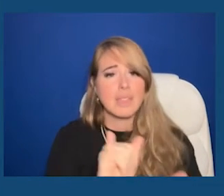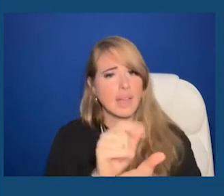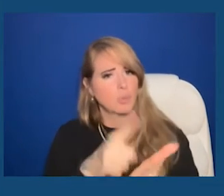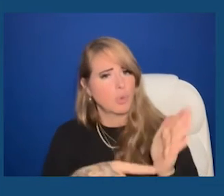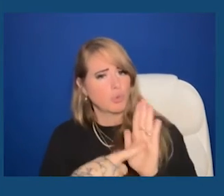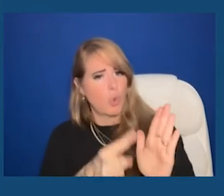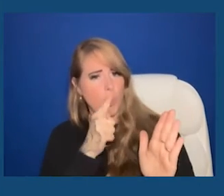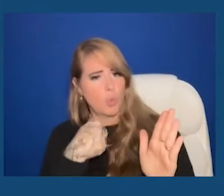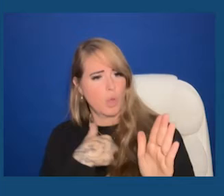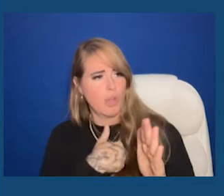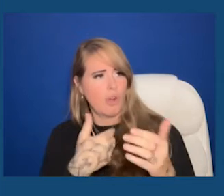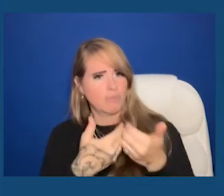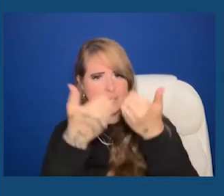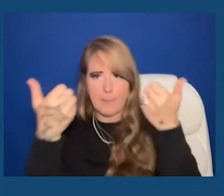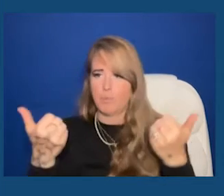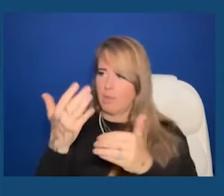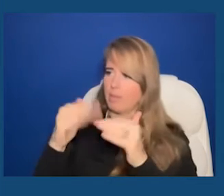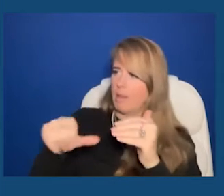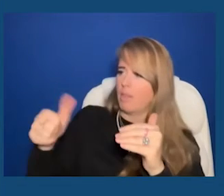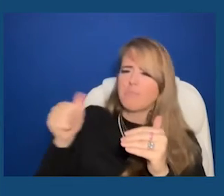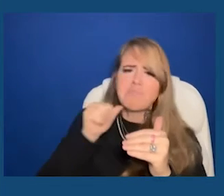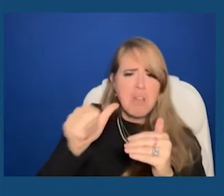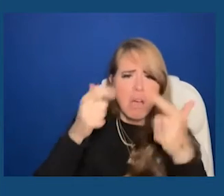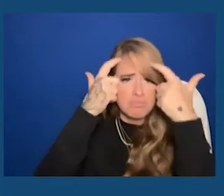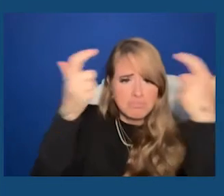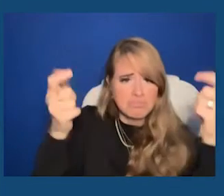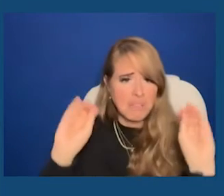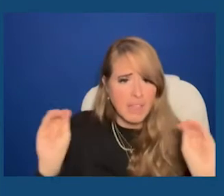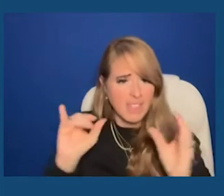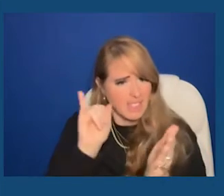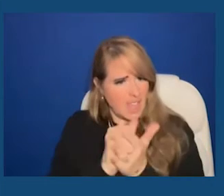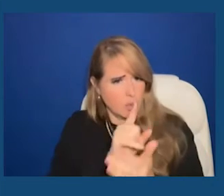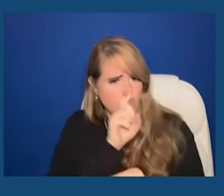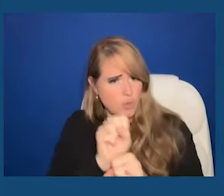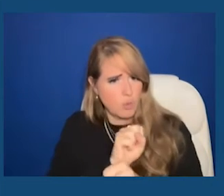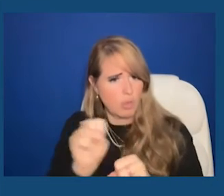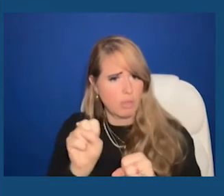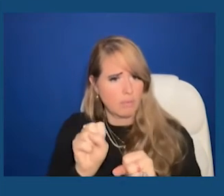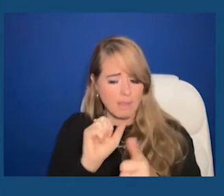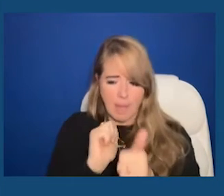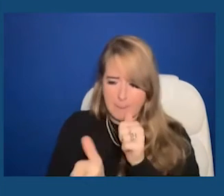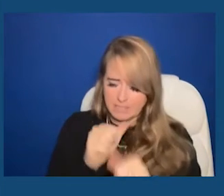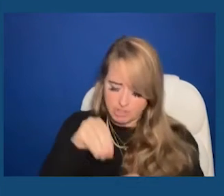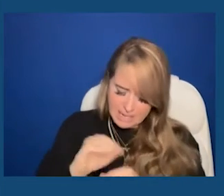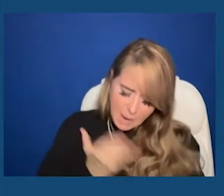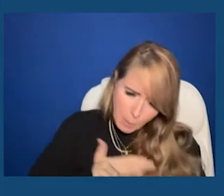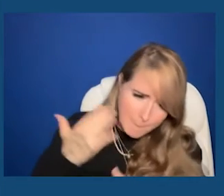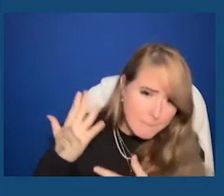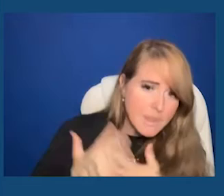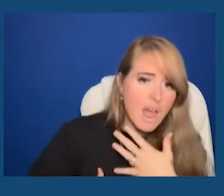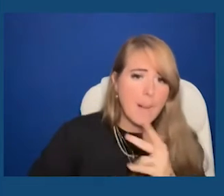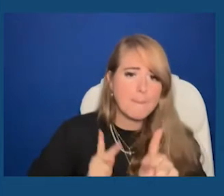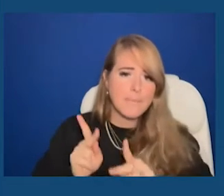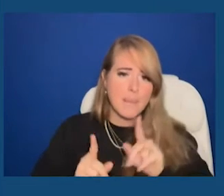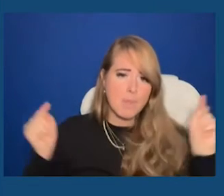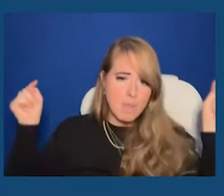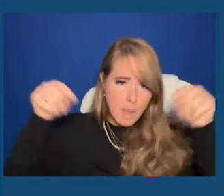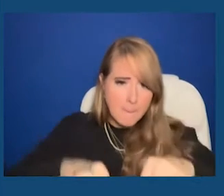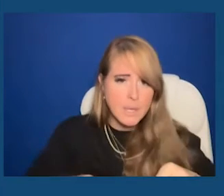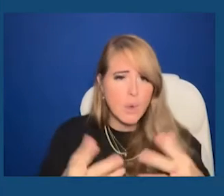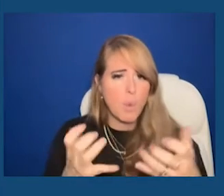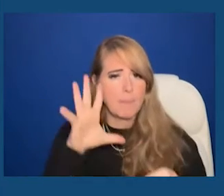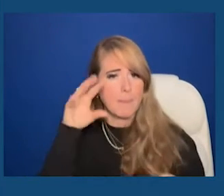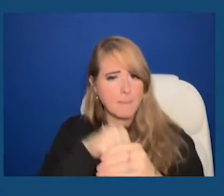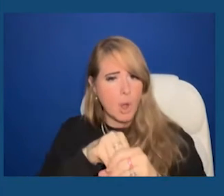what sets us apart, we know that. It's not arrogance, it's the truth. Competition's in our blood. People come here. They want to be part of this